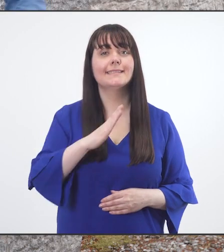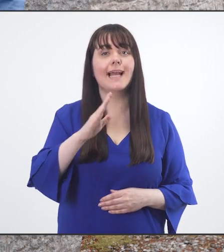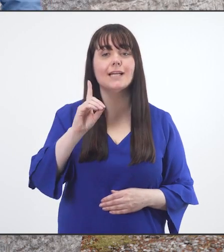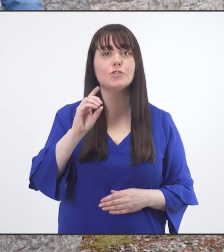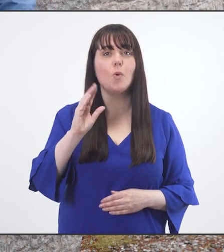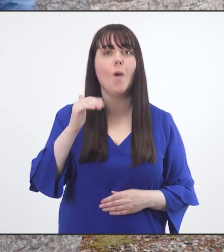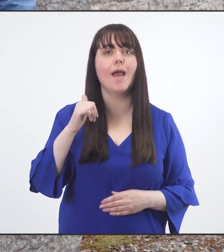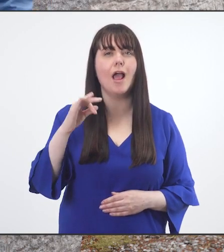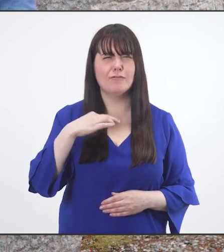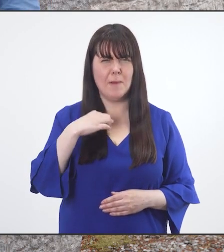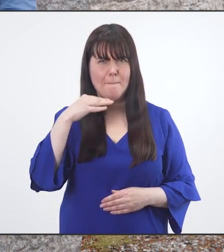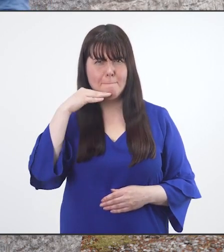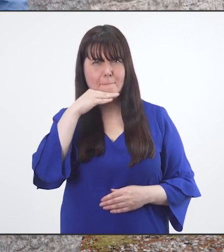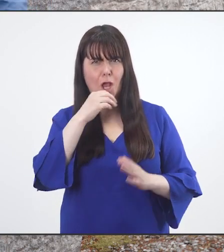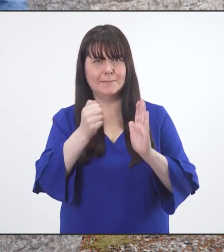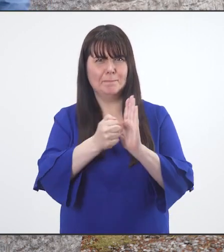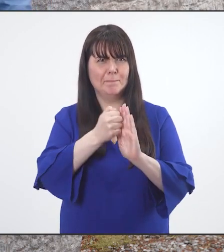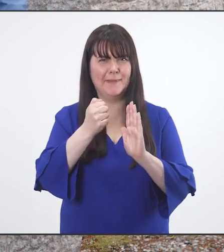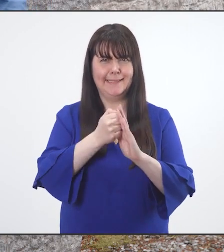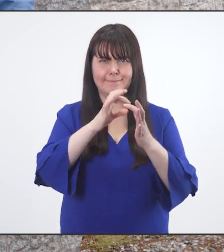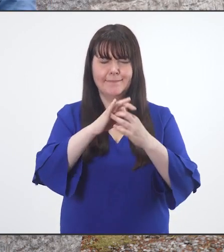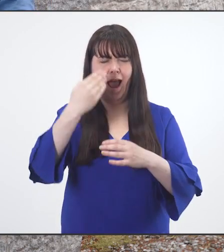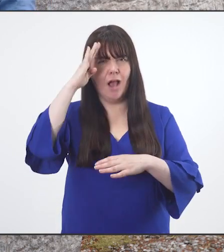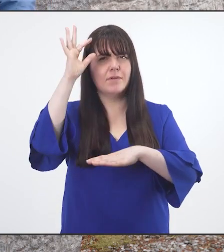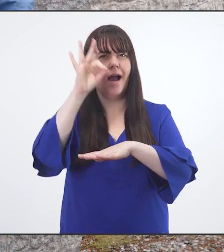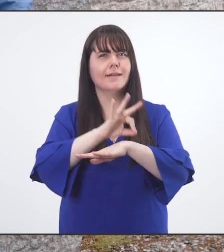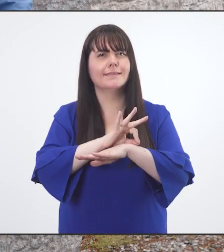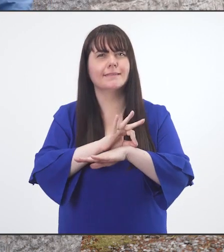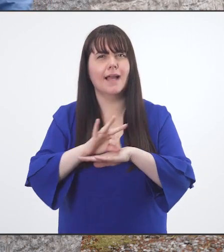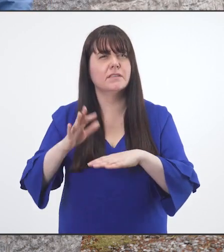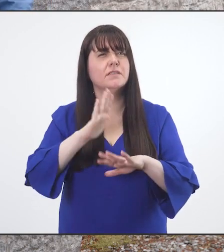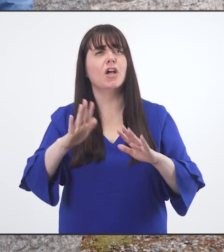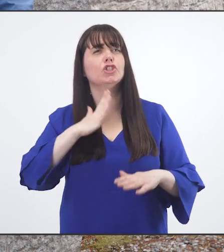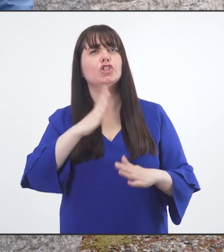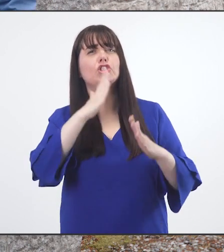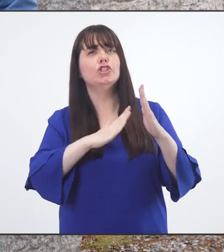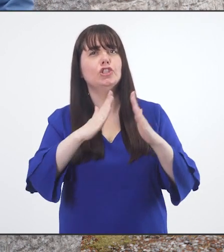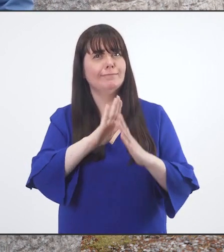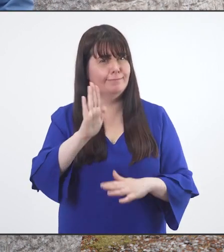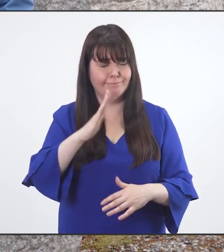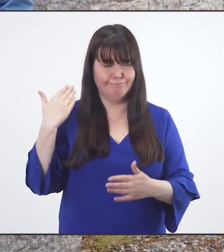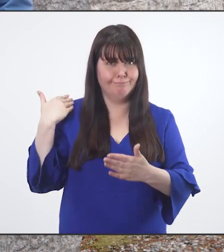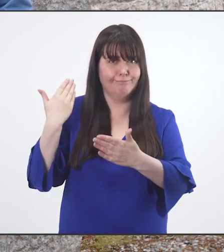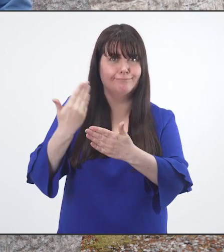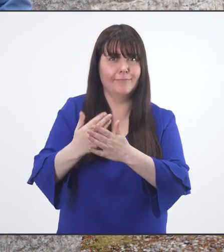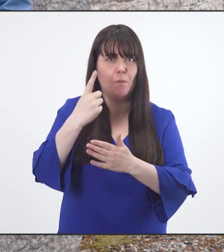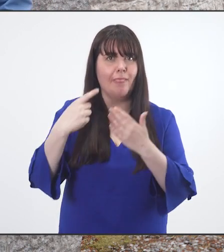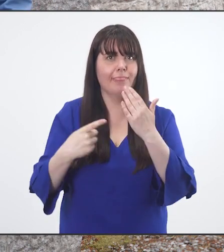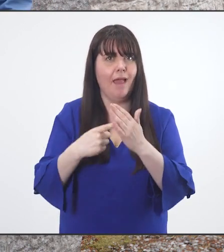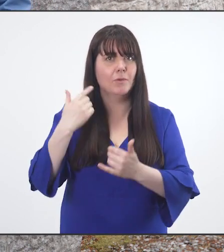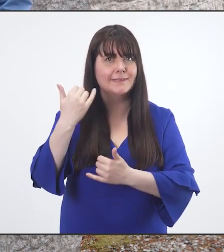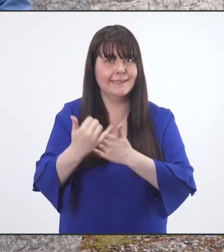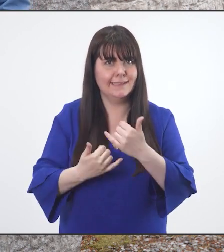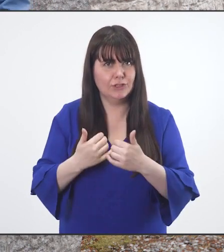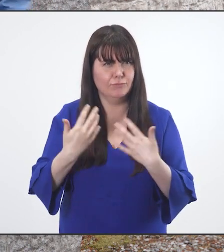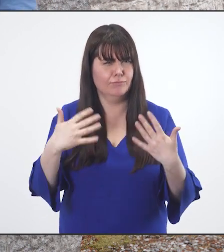St Duloc's is a really significant building in the context of Irish architecture, not least because it's a church